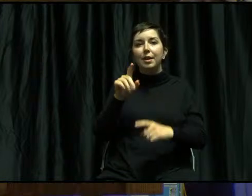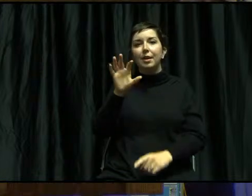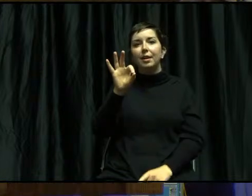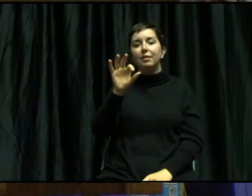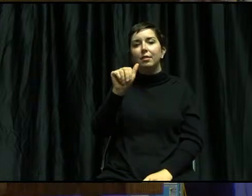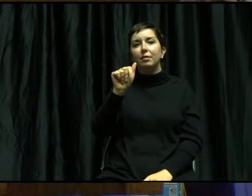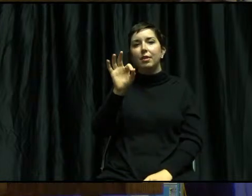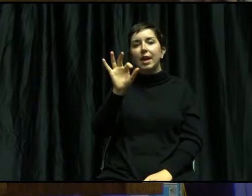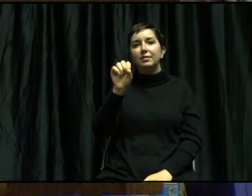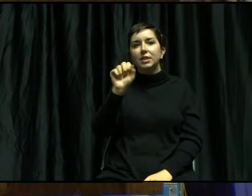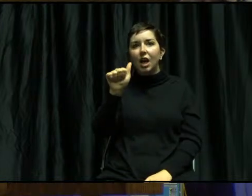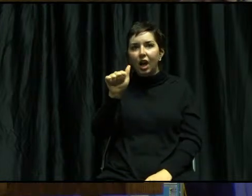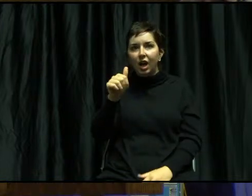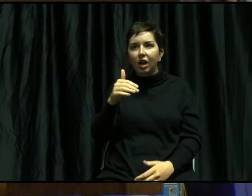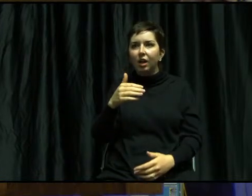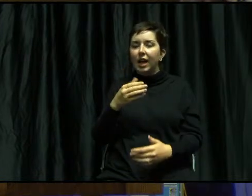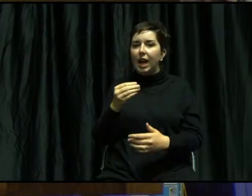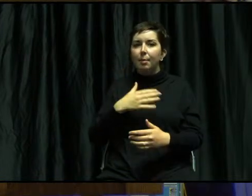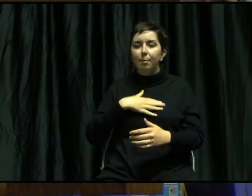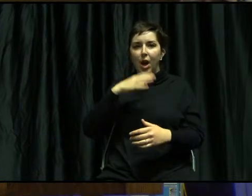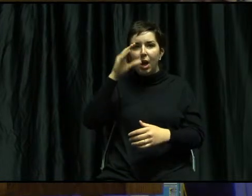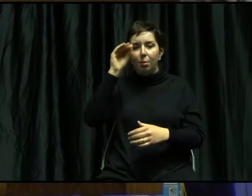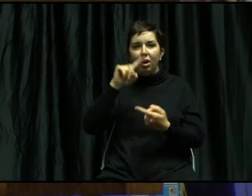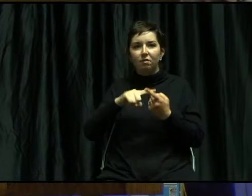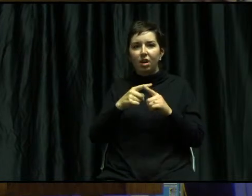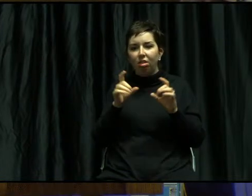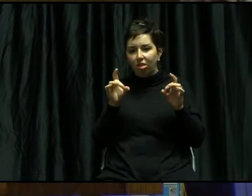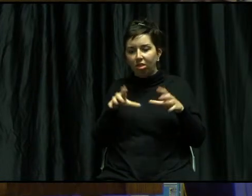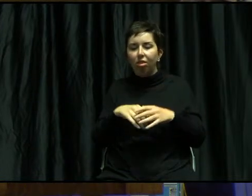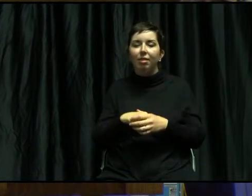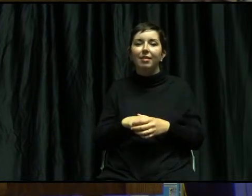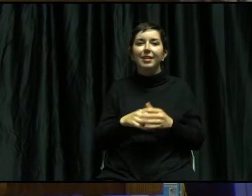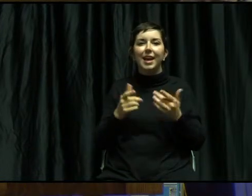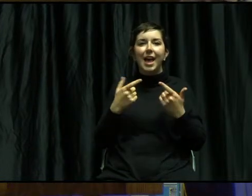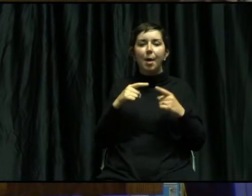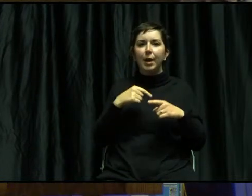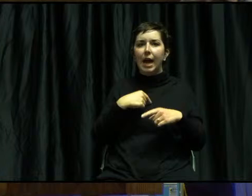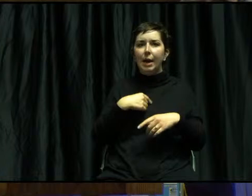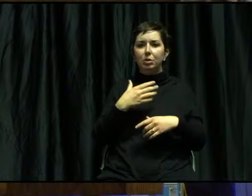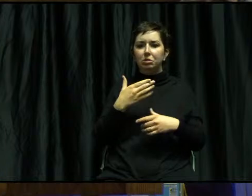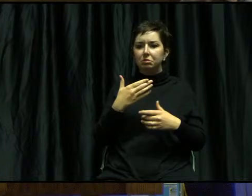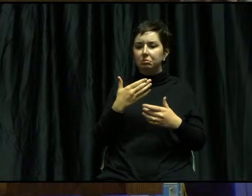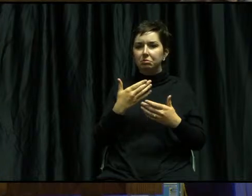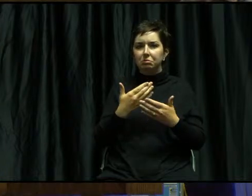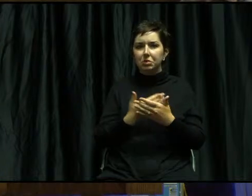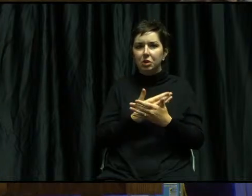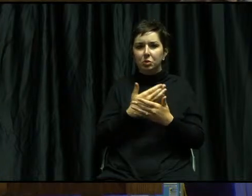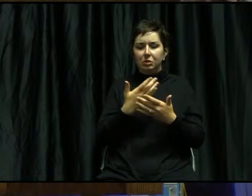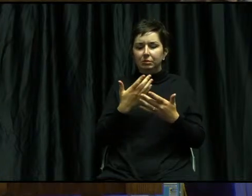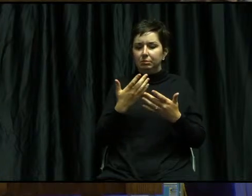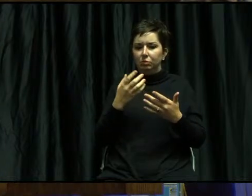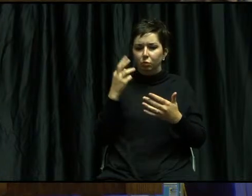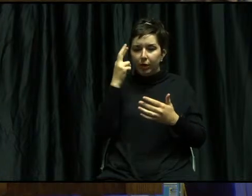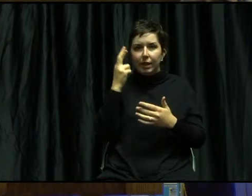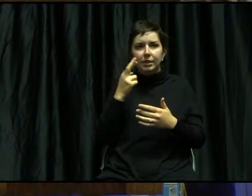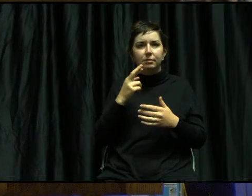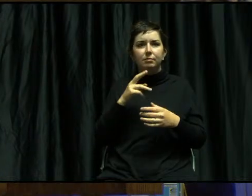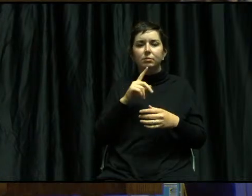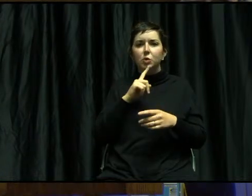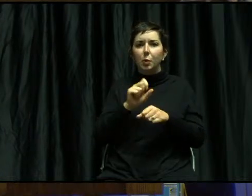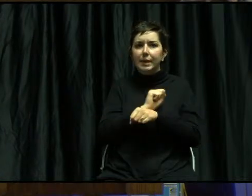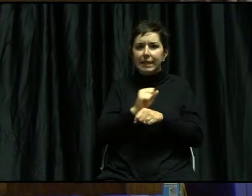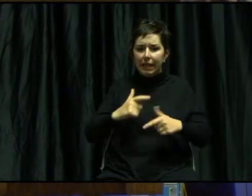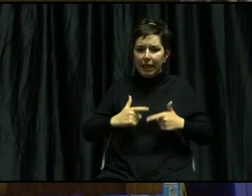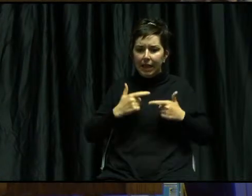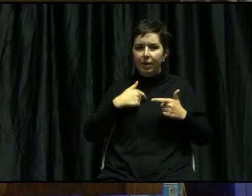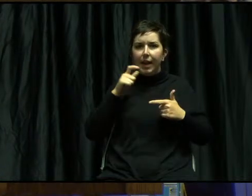dud. I was 27-year-old Cassie navigating a very real life in